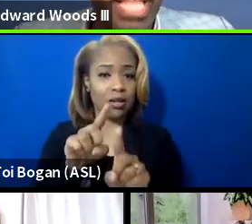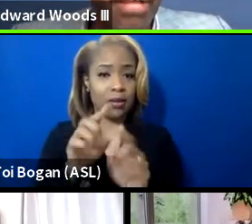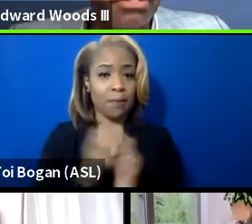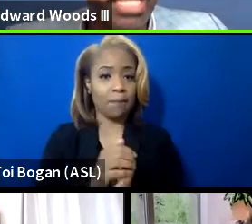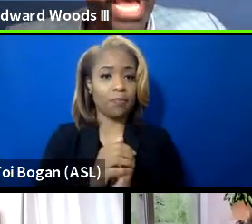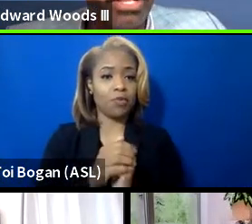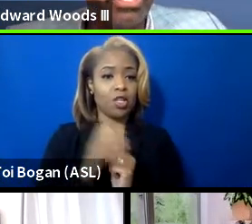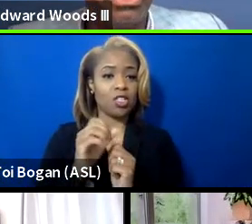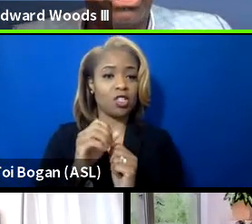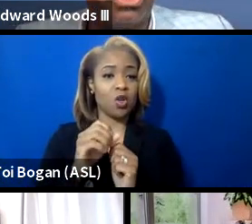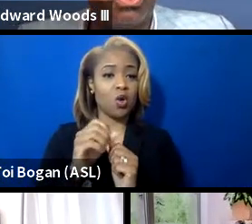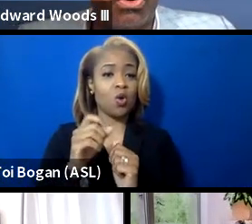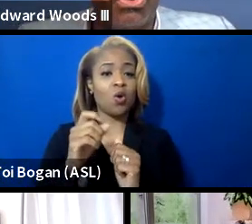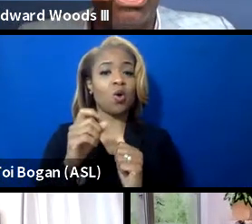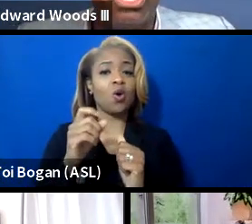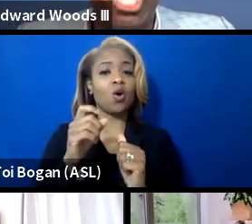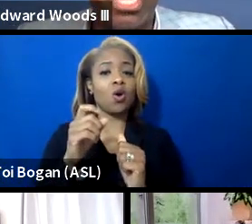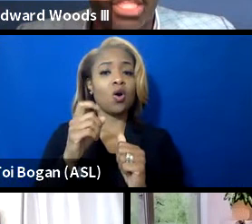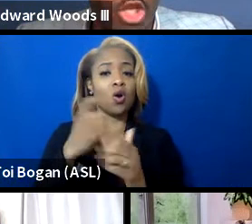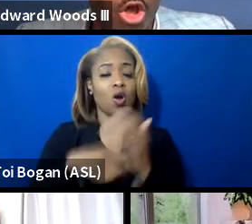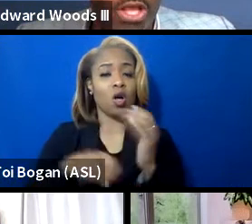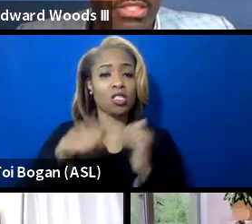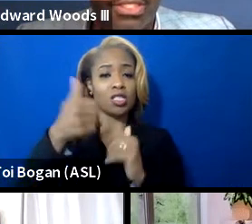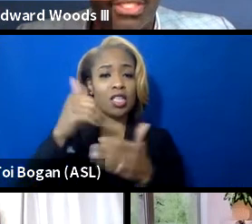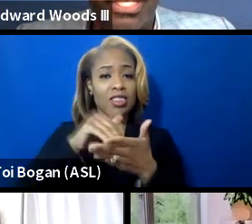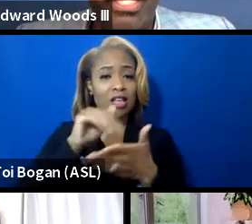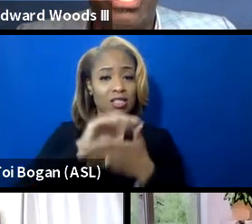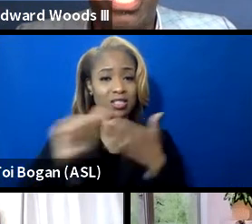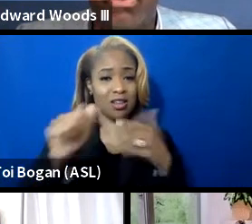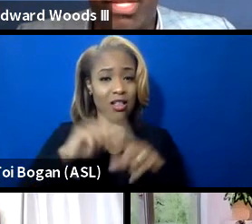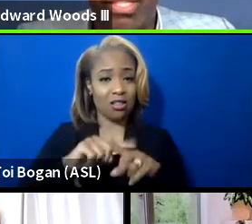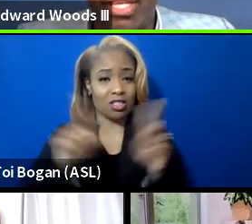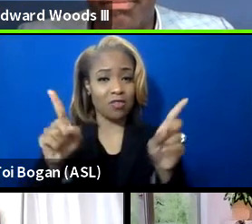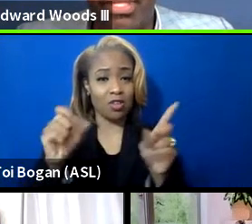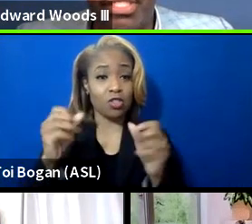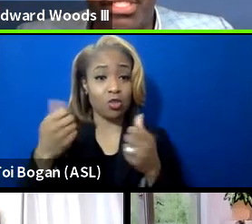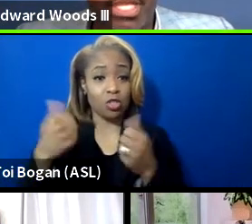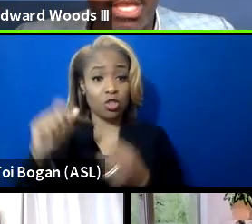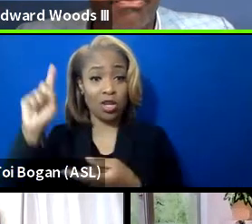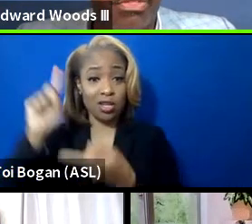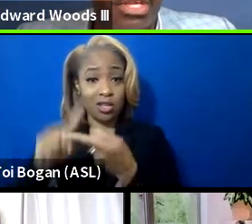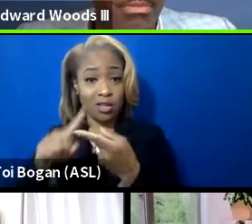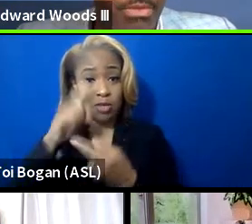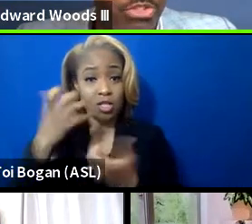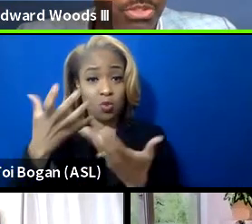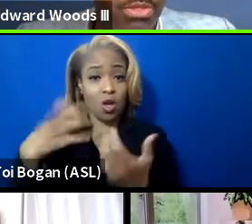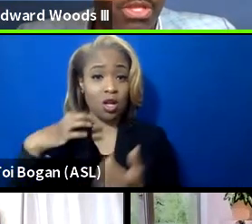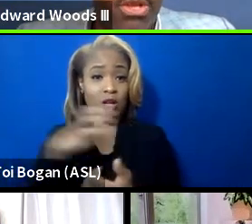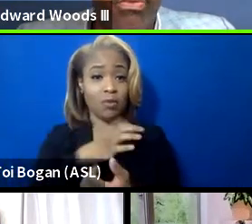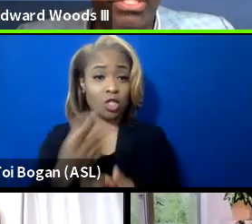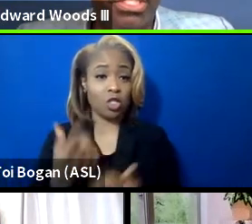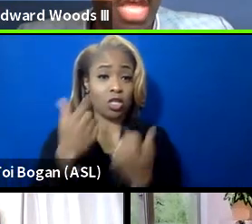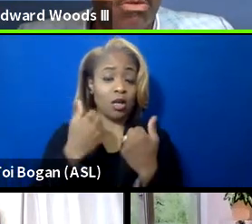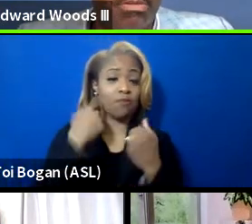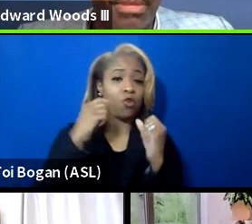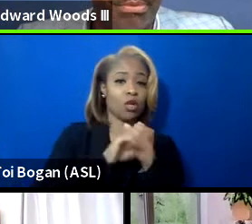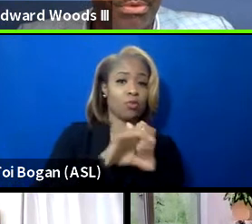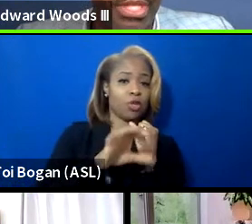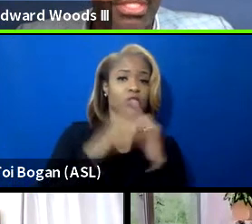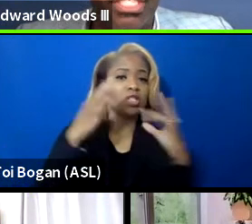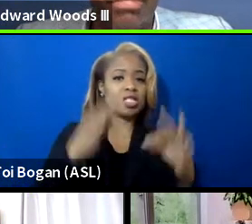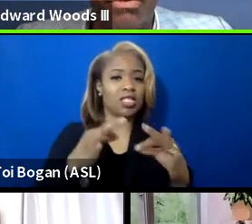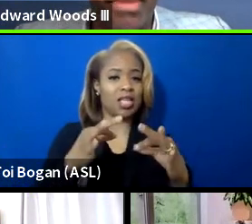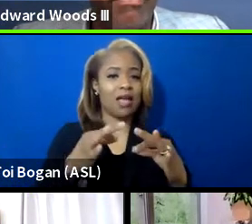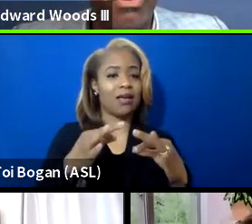in $10,000. So in order to cut the cost, since they wanted the commission to come for the commercial, we just thought it would